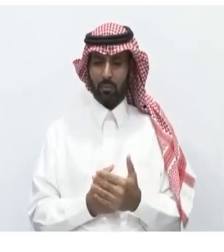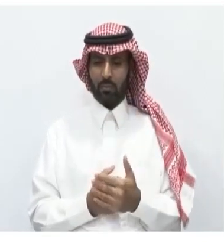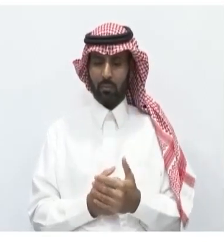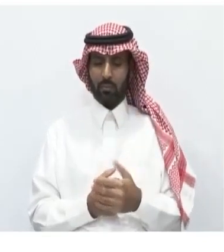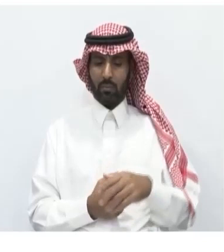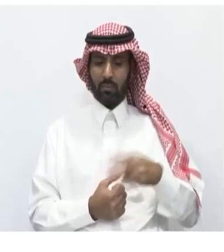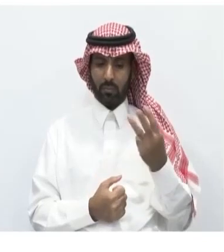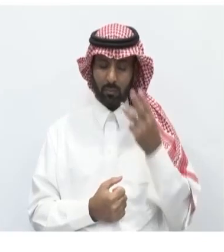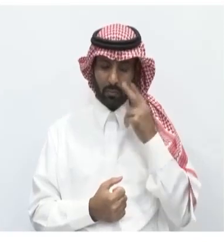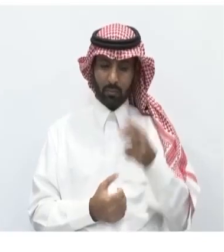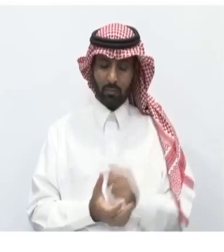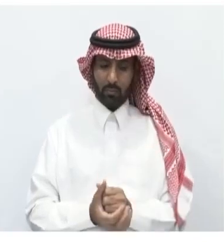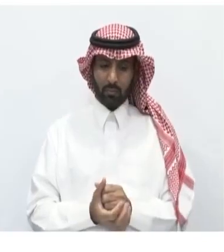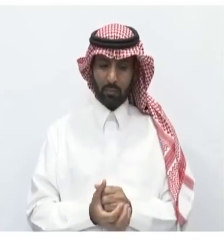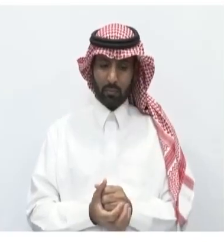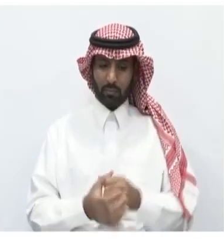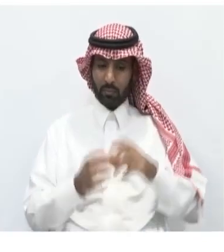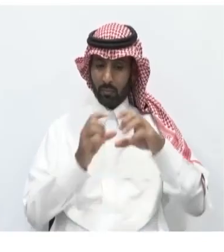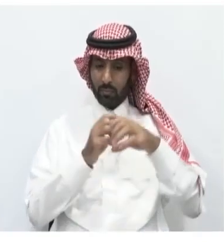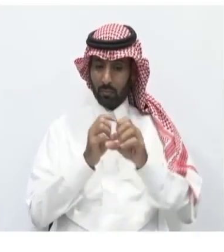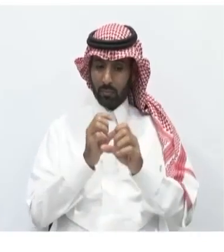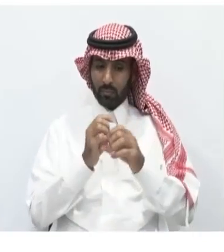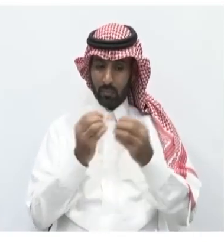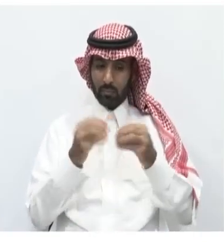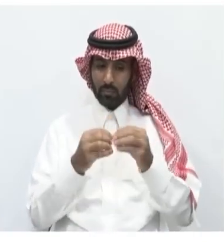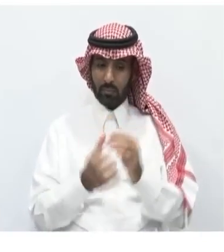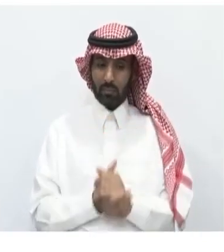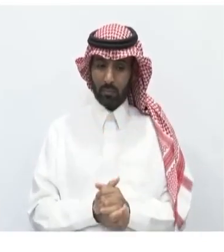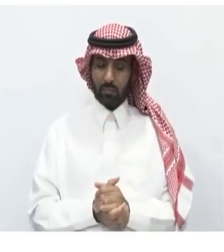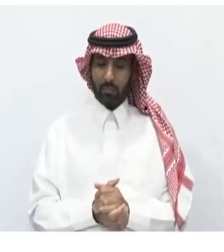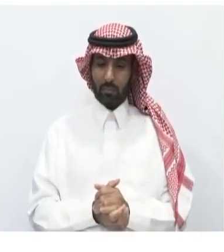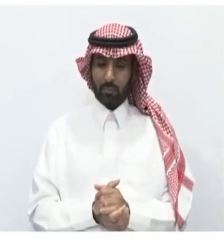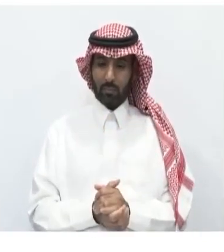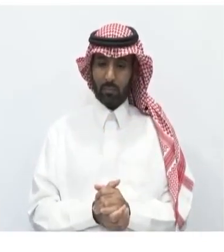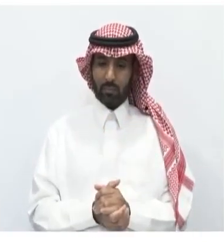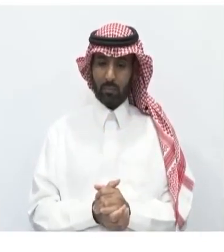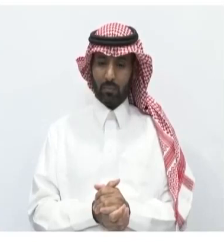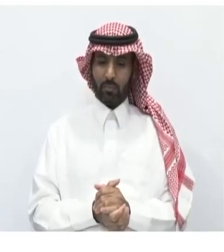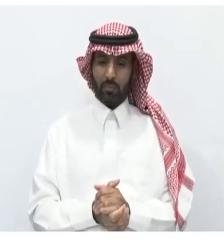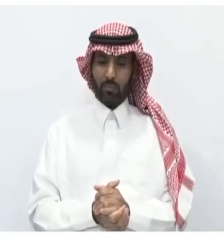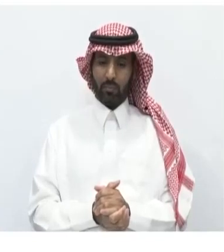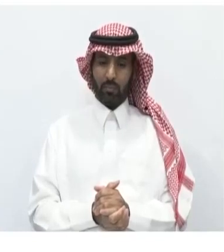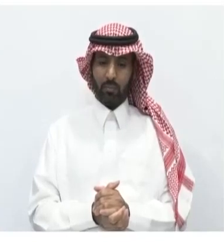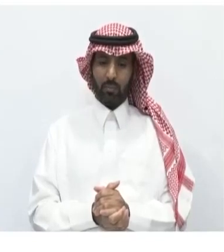one is focusing on the camera. He has lots of camera equipment.